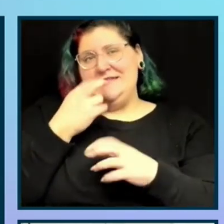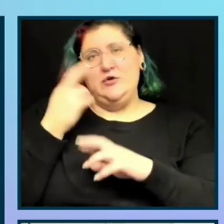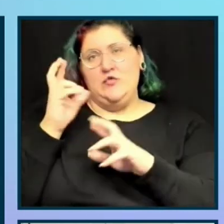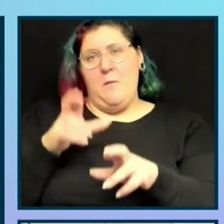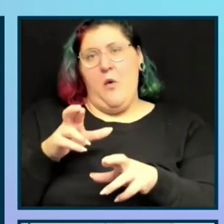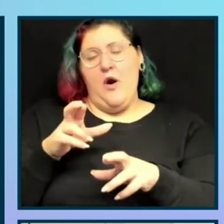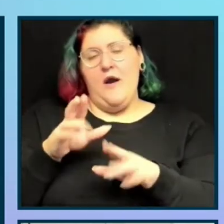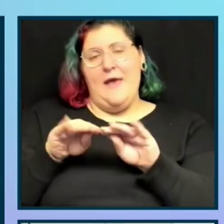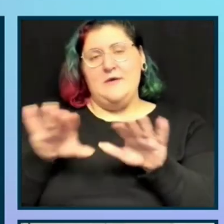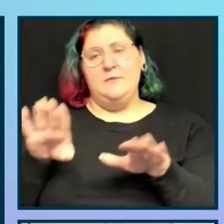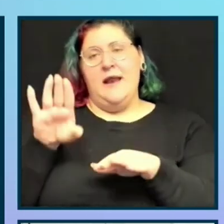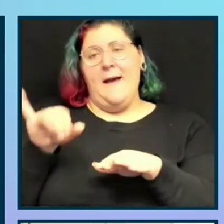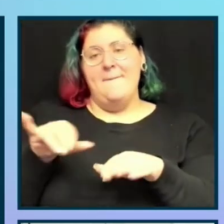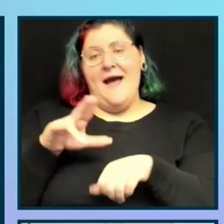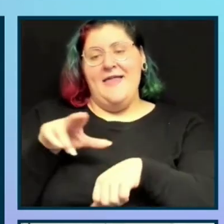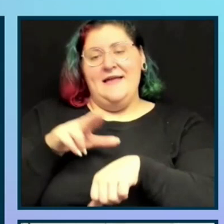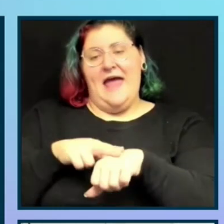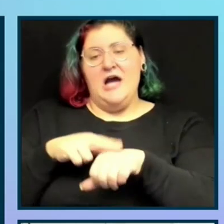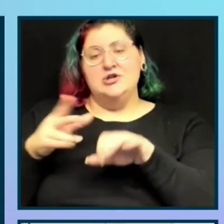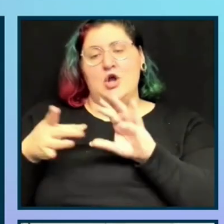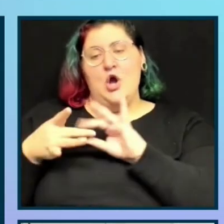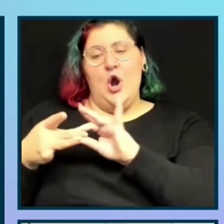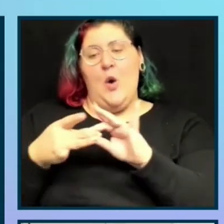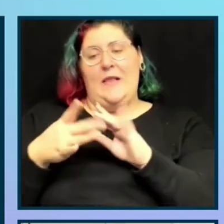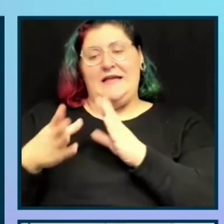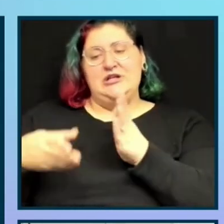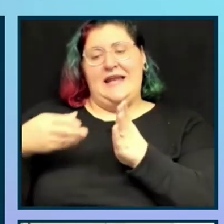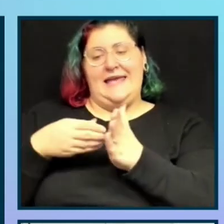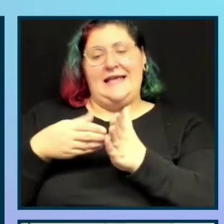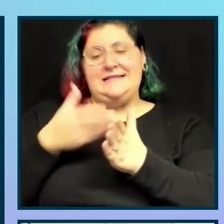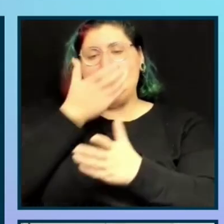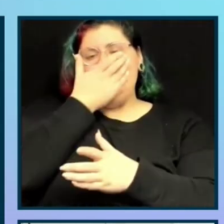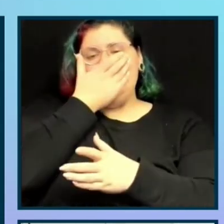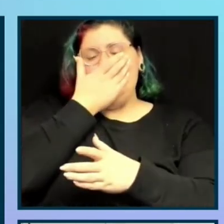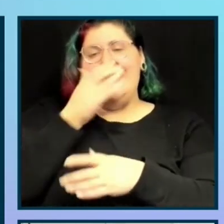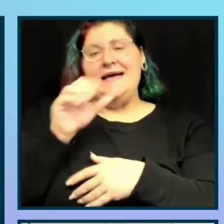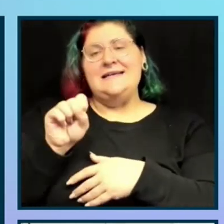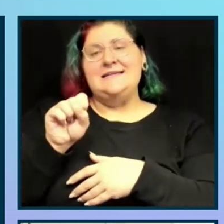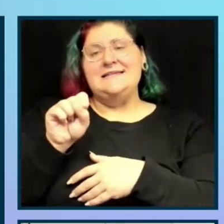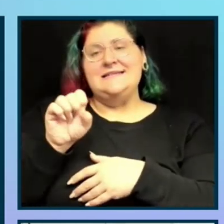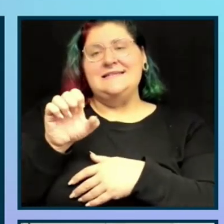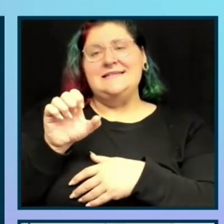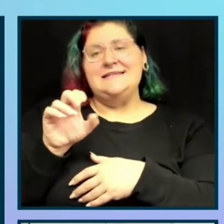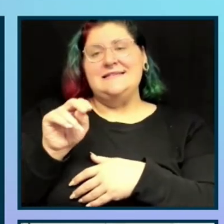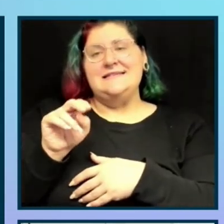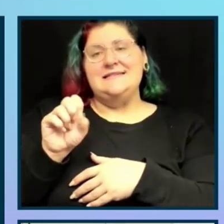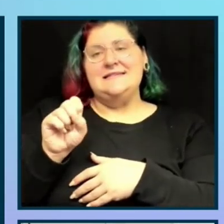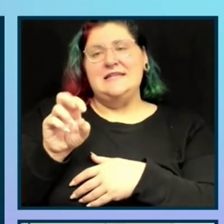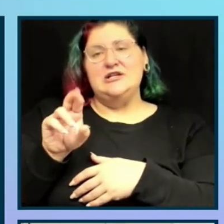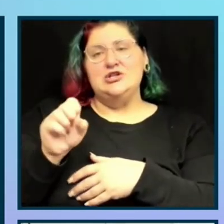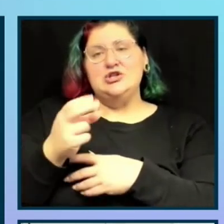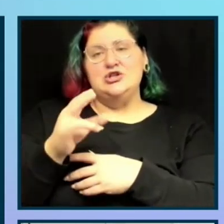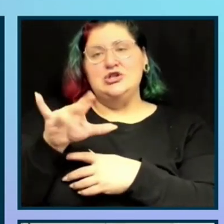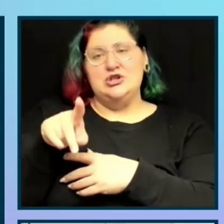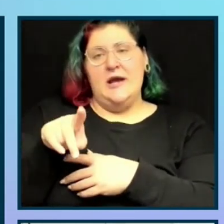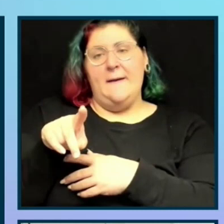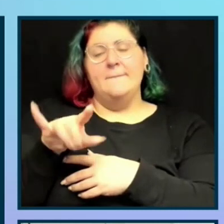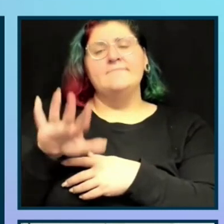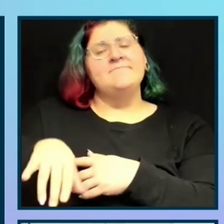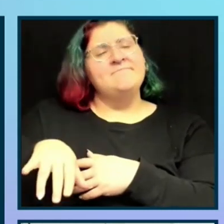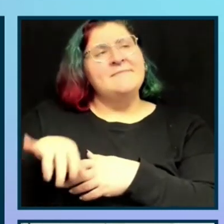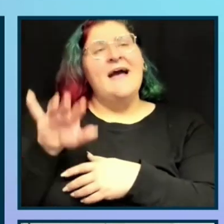National Coalition Against Censorship. And the overlap was really fascinating because everybody was worried about